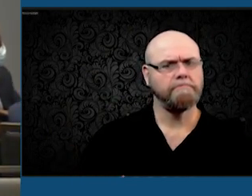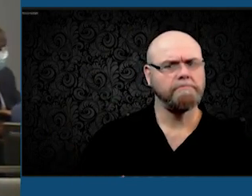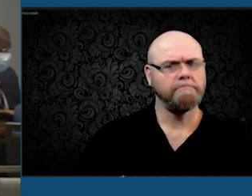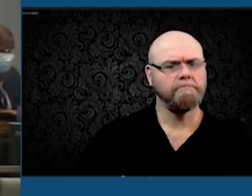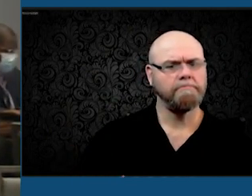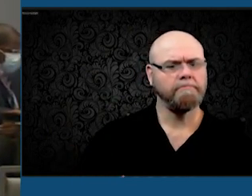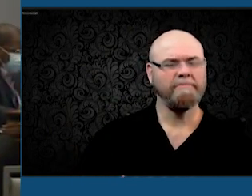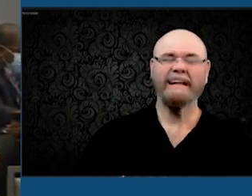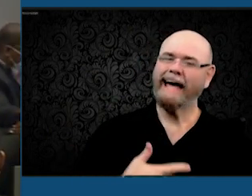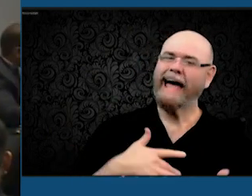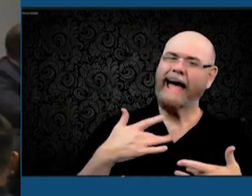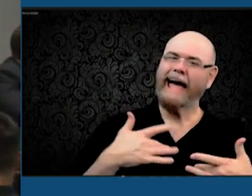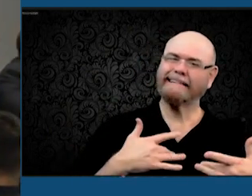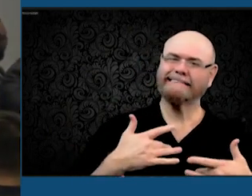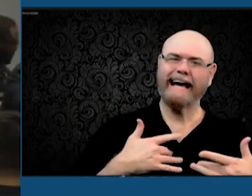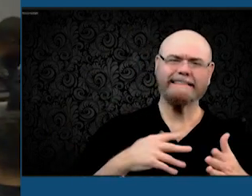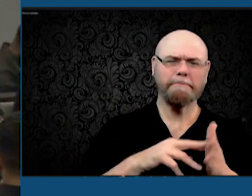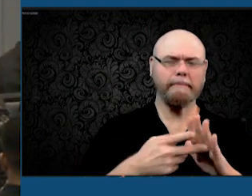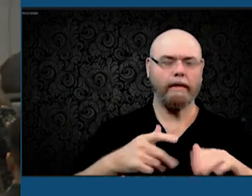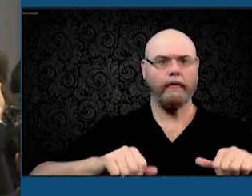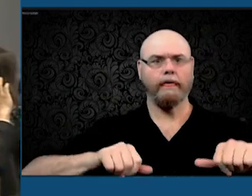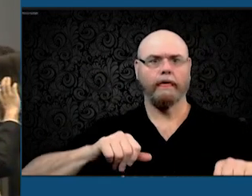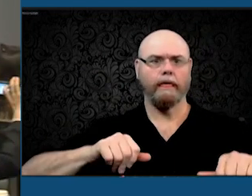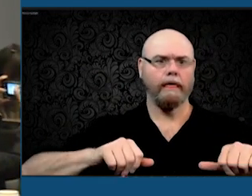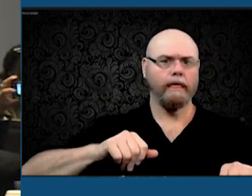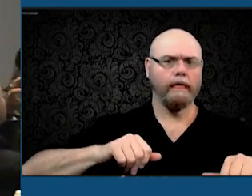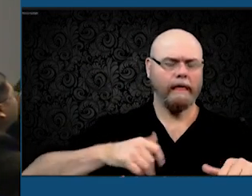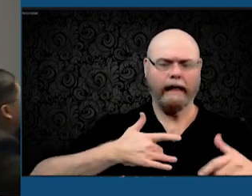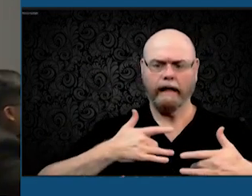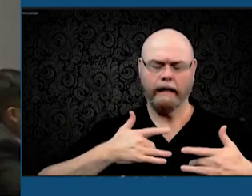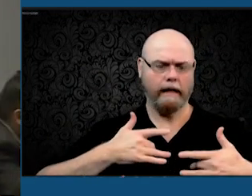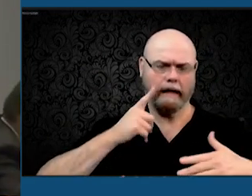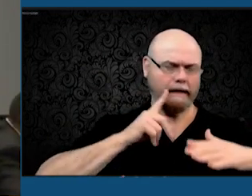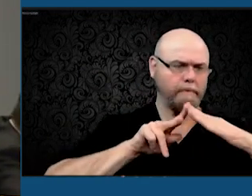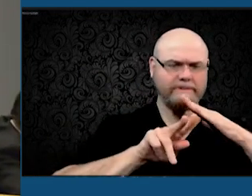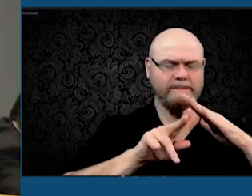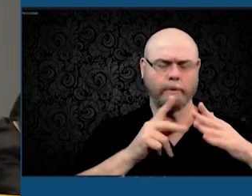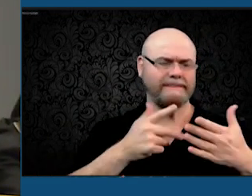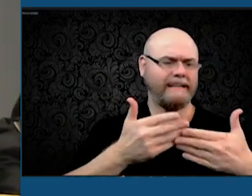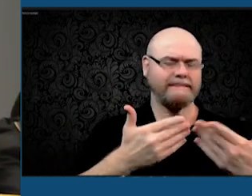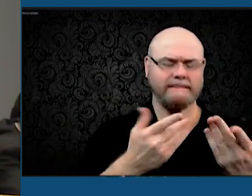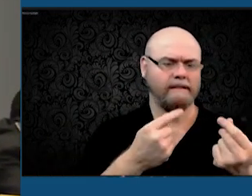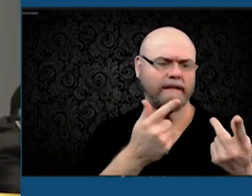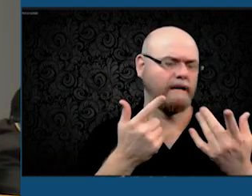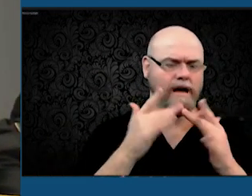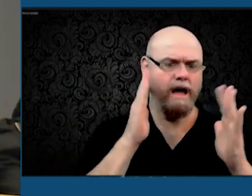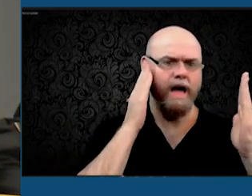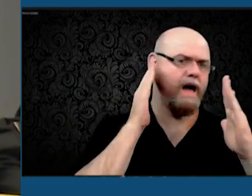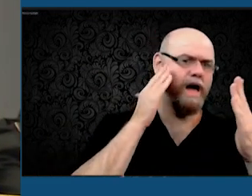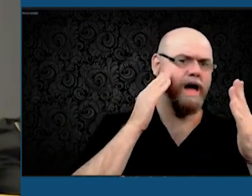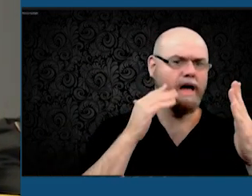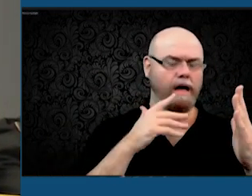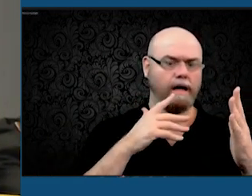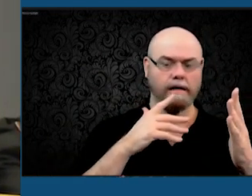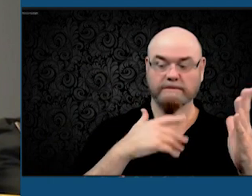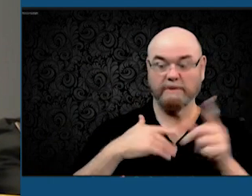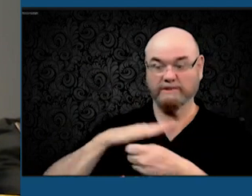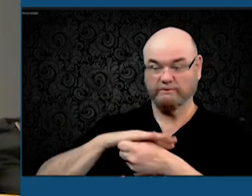Anxiety is about uncertainty. Anxiety is I can't predict what's going to happen next. Oh my gosh, what's going to happen? Stress is when I got too much on my plate and I don't got